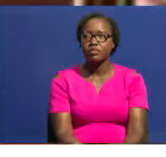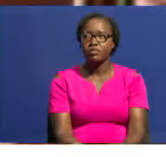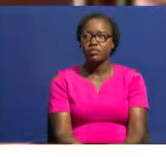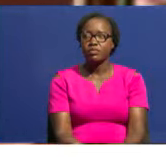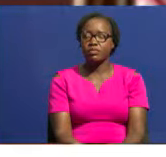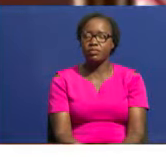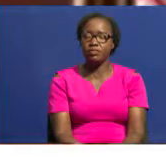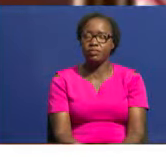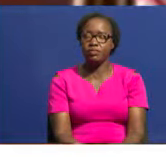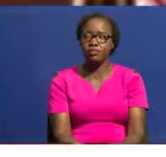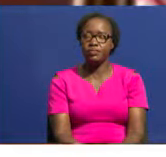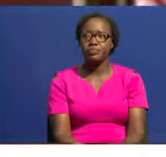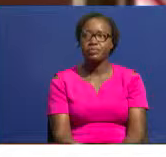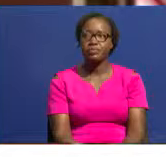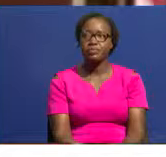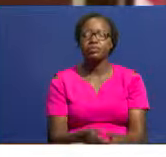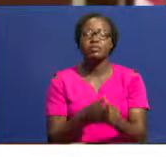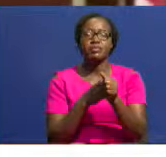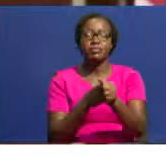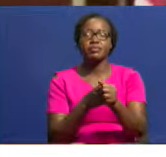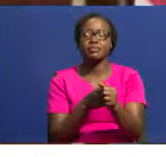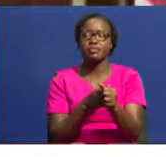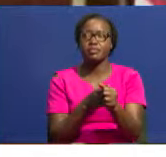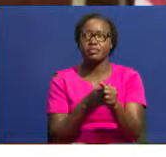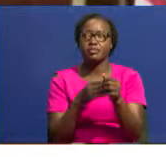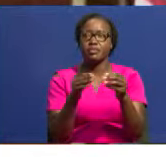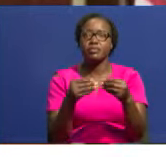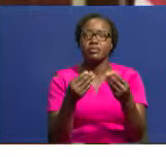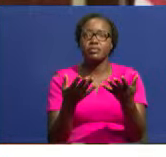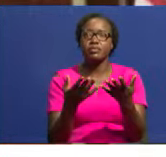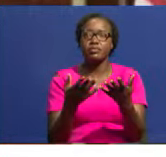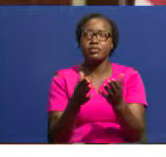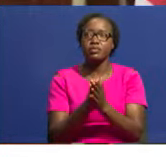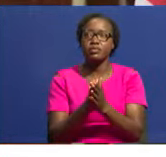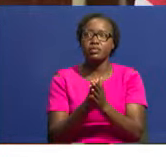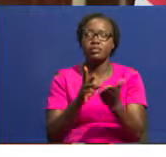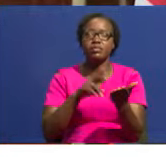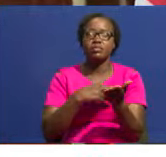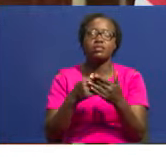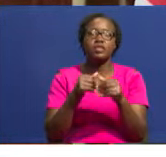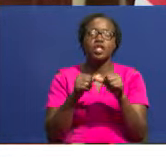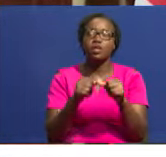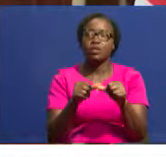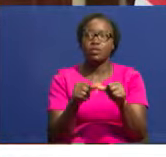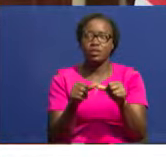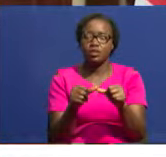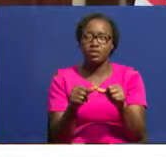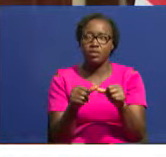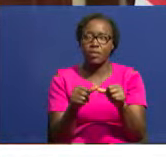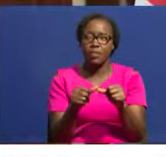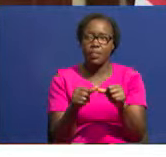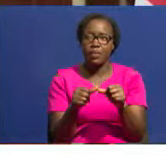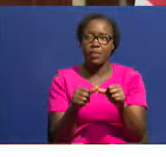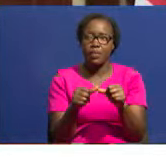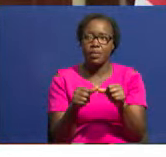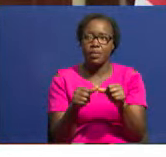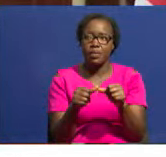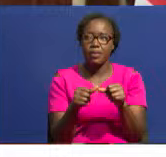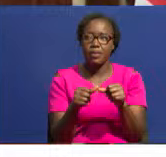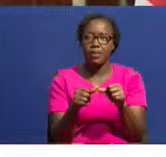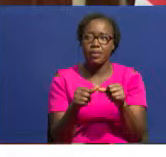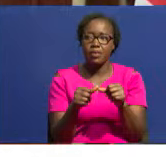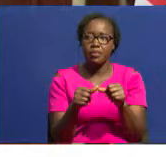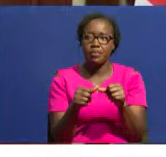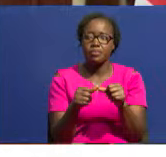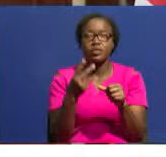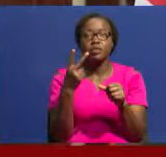And provide guidance within the fiscal framework. So those bidding for resources goes on, and it's